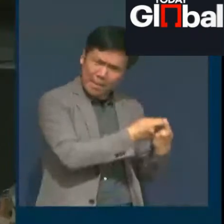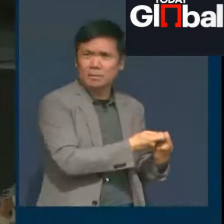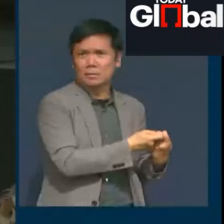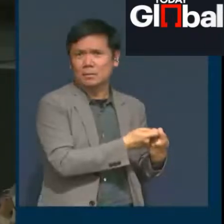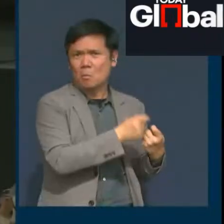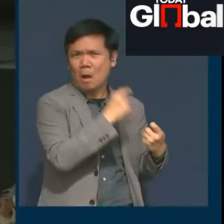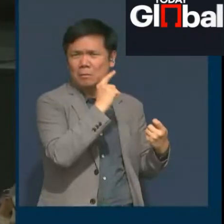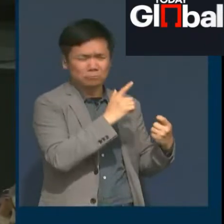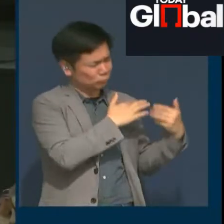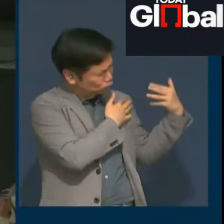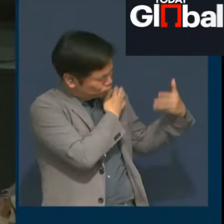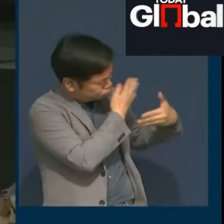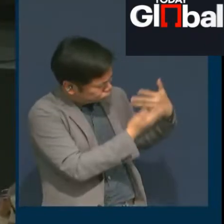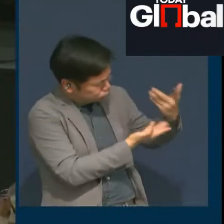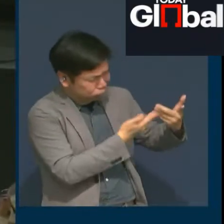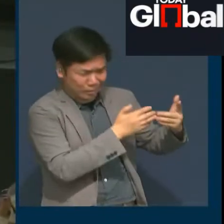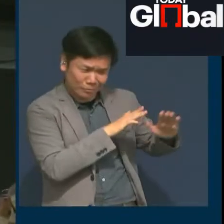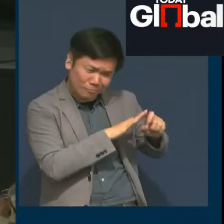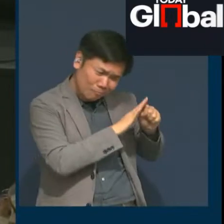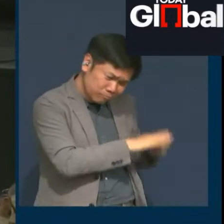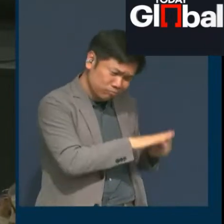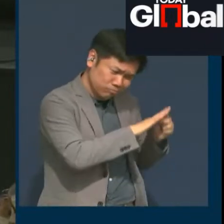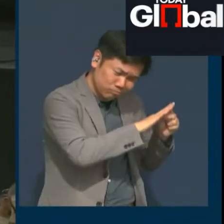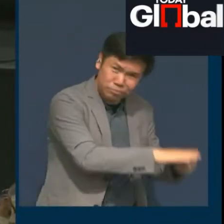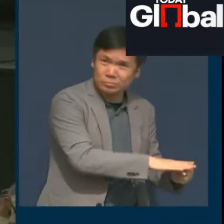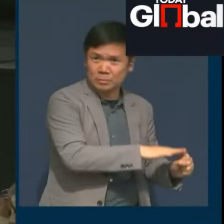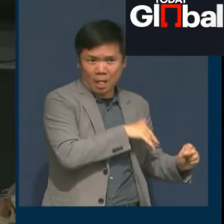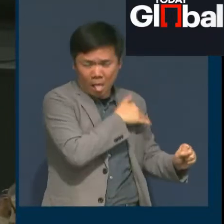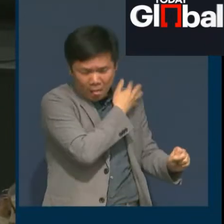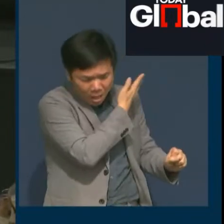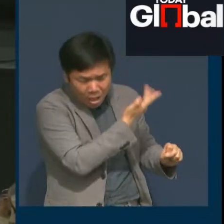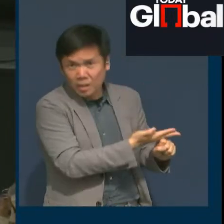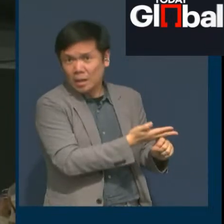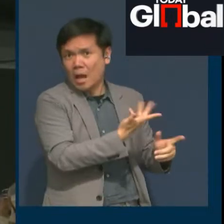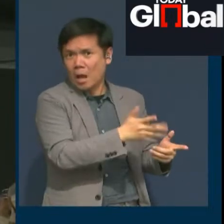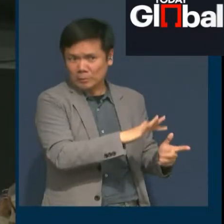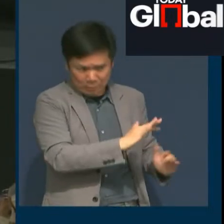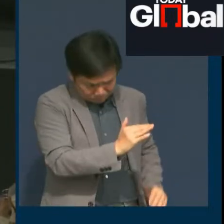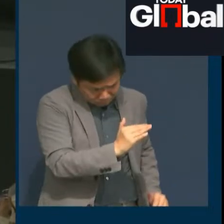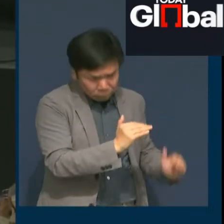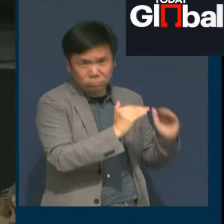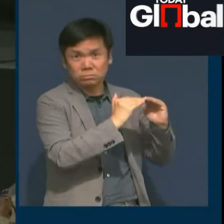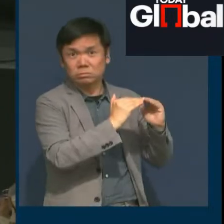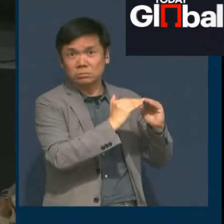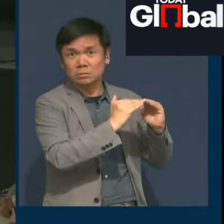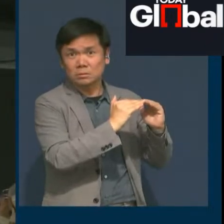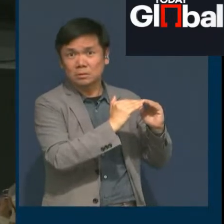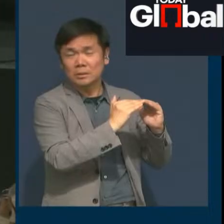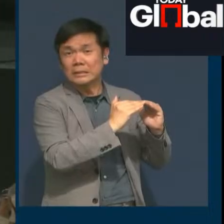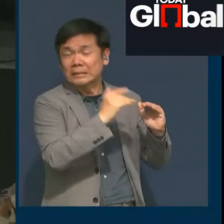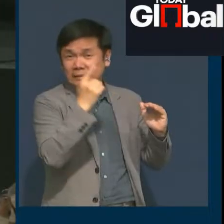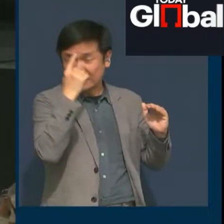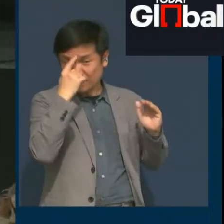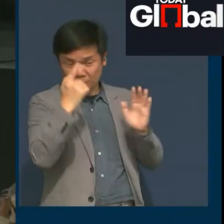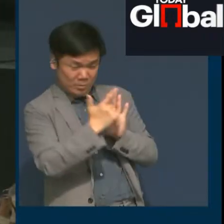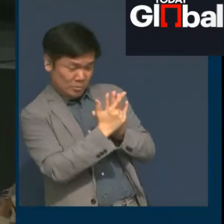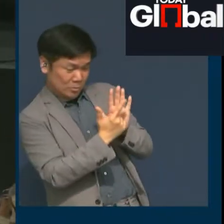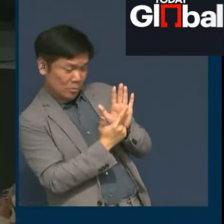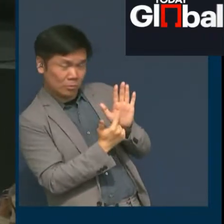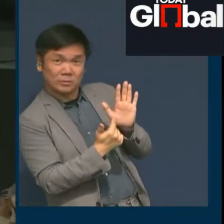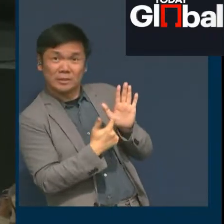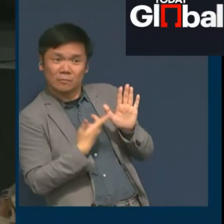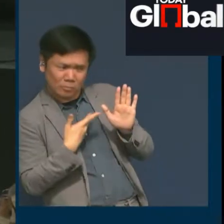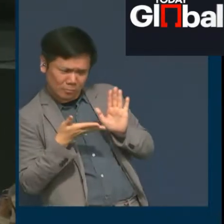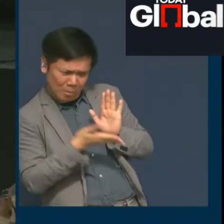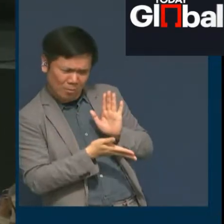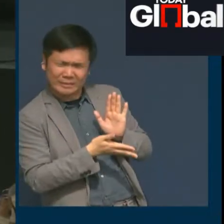this is why we do have this convention. I'd like to find out what progress was achieved to promulgate laws to combat